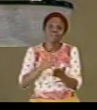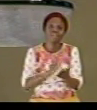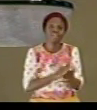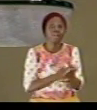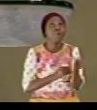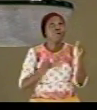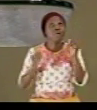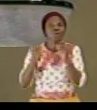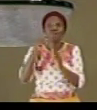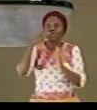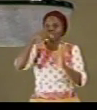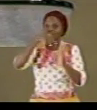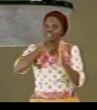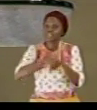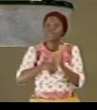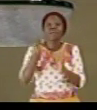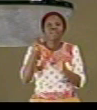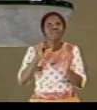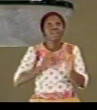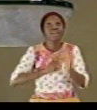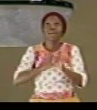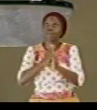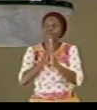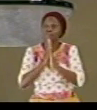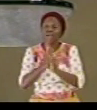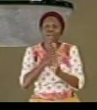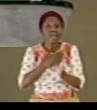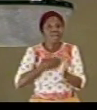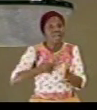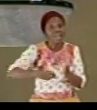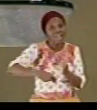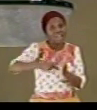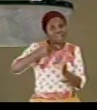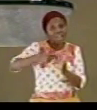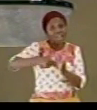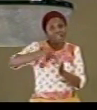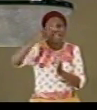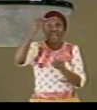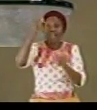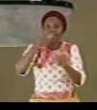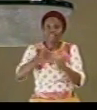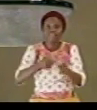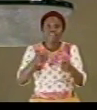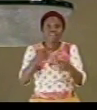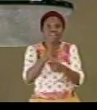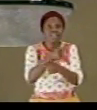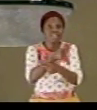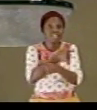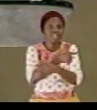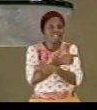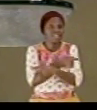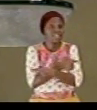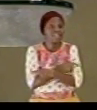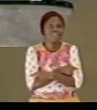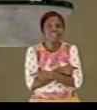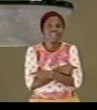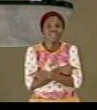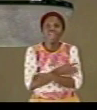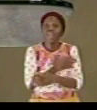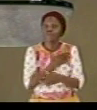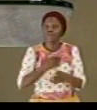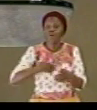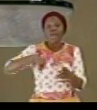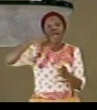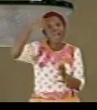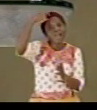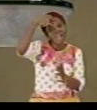deeper yet I pray, and higher every day,